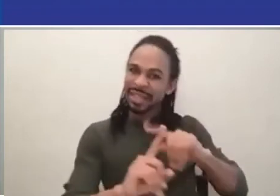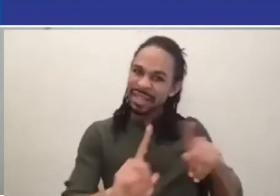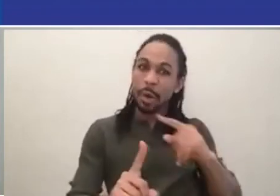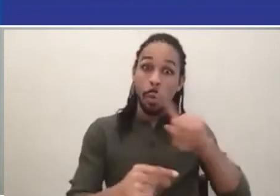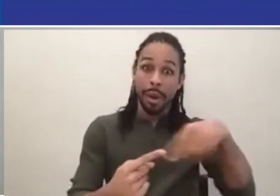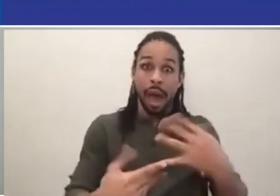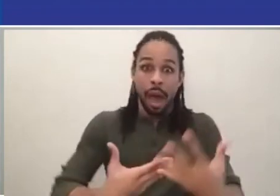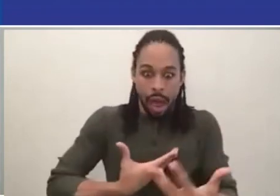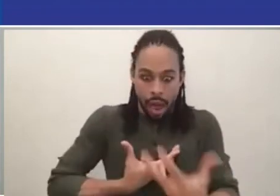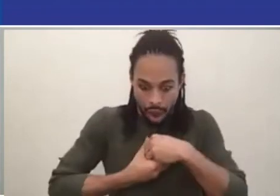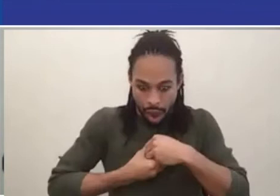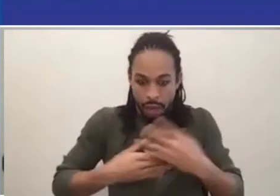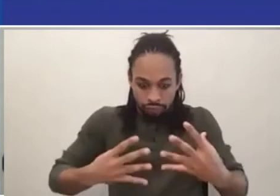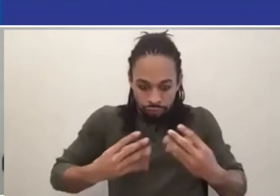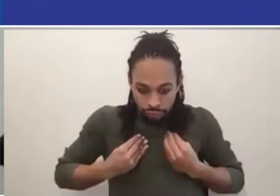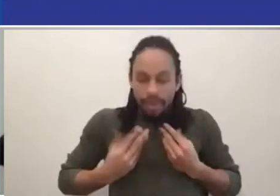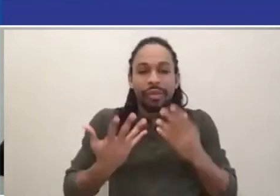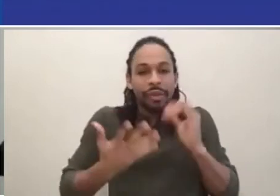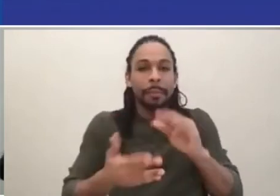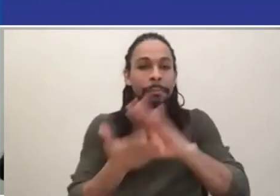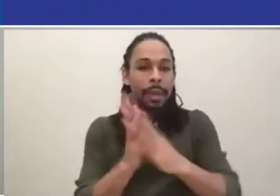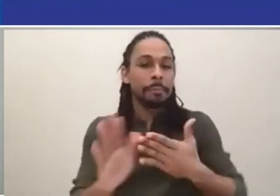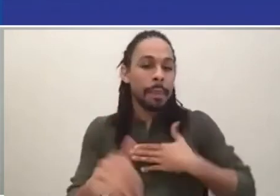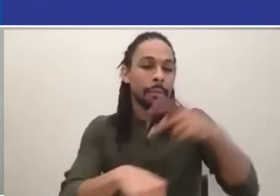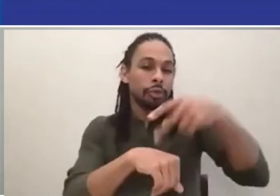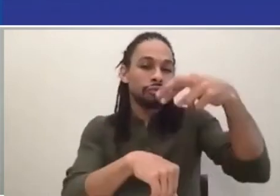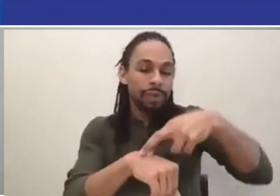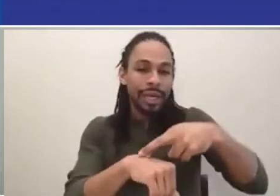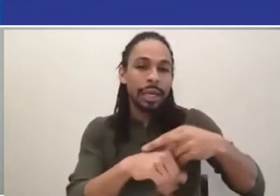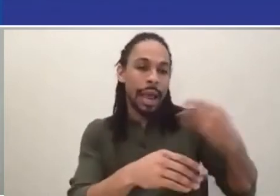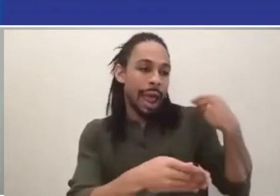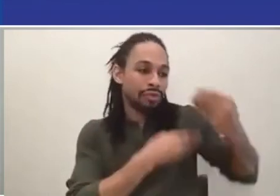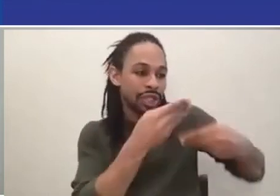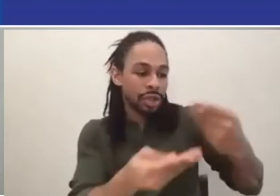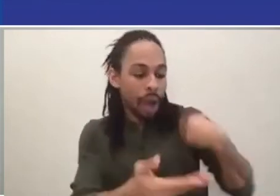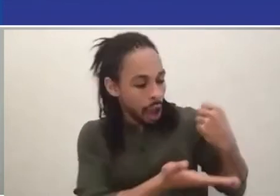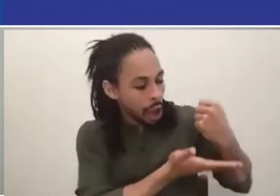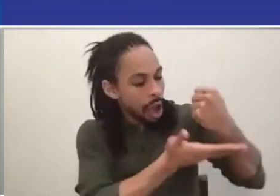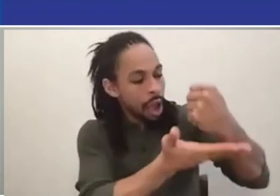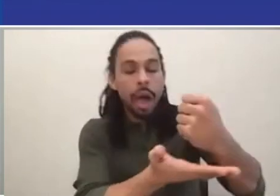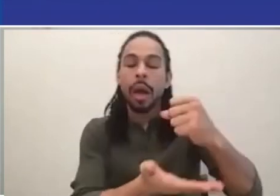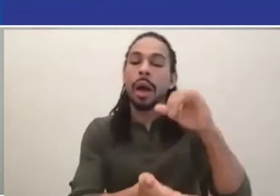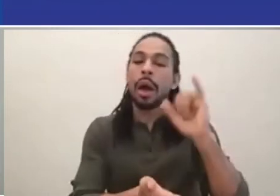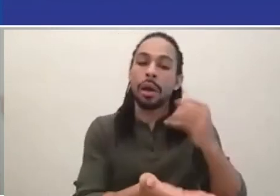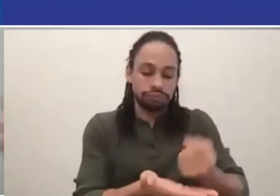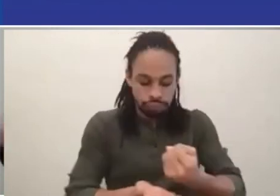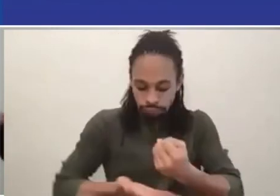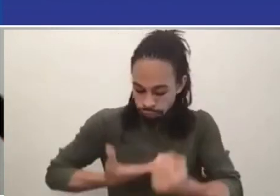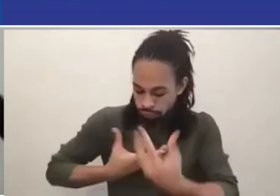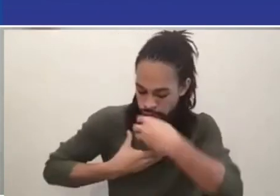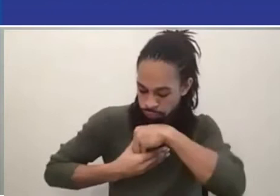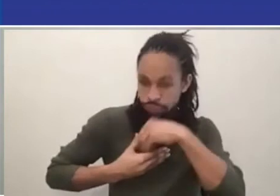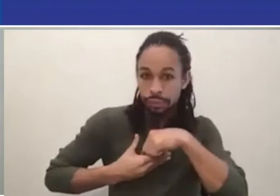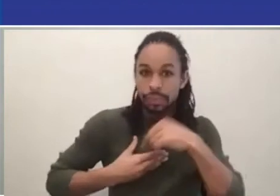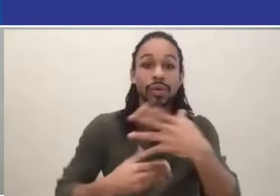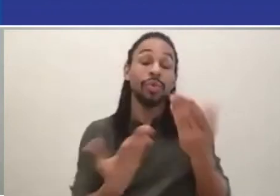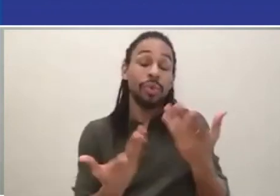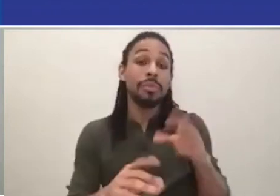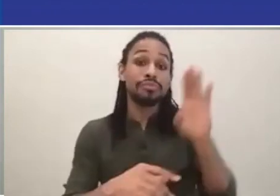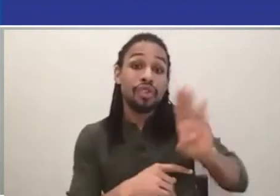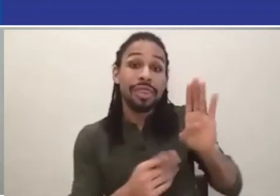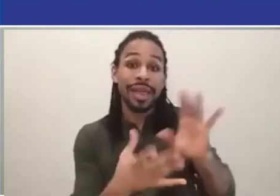hearing is that Brooklyn is saying, no, no, no, no, you all went DJ. We're keeping